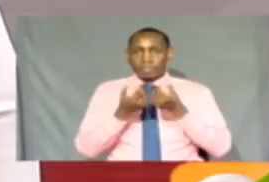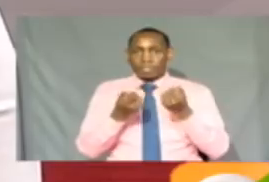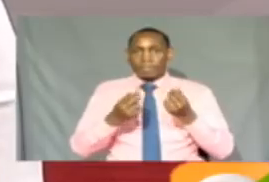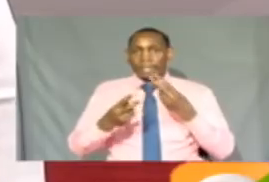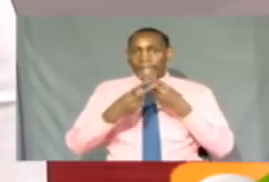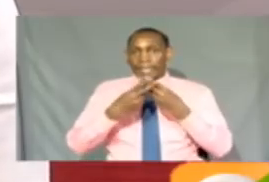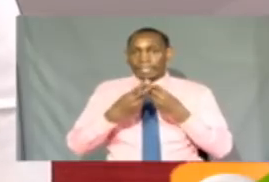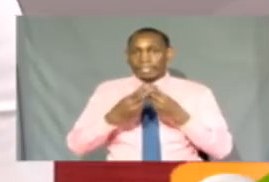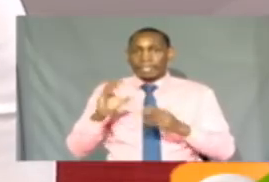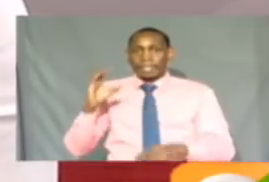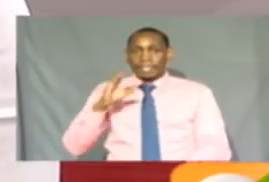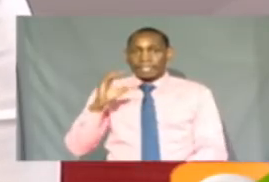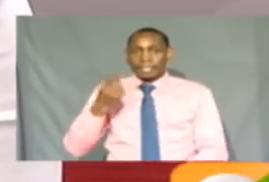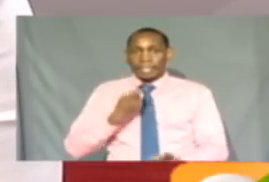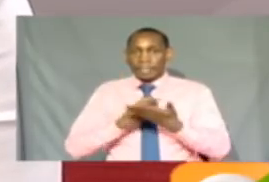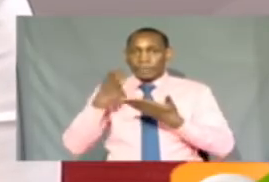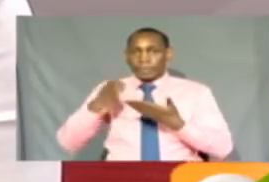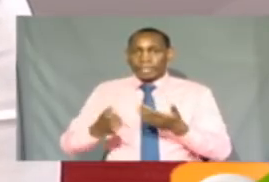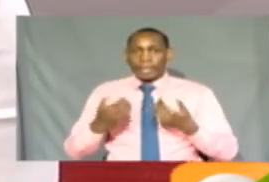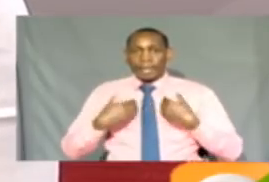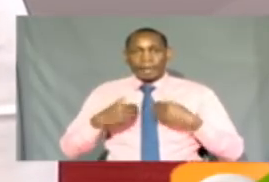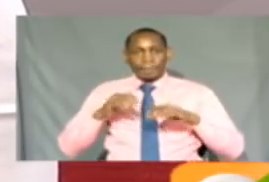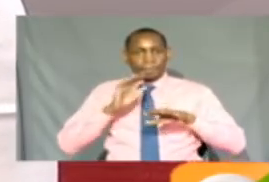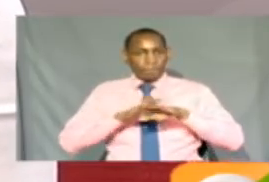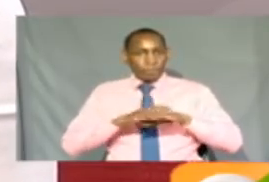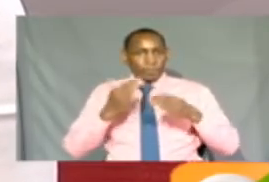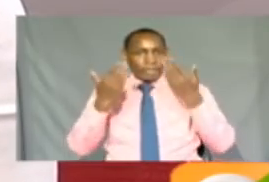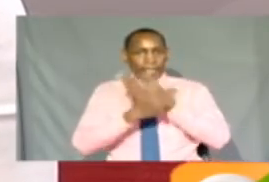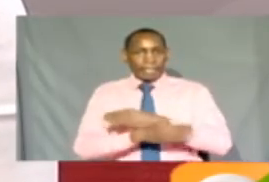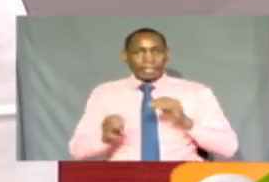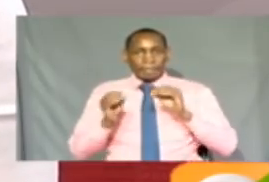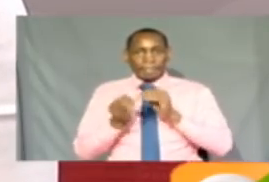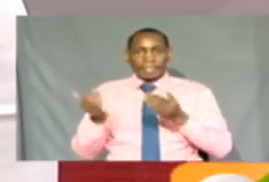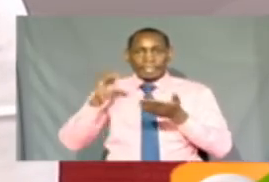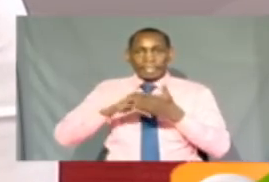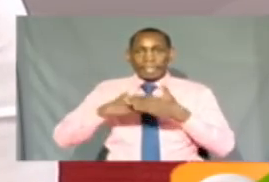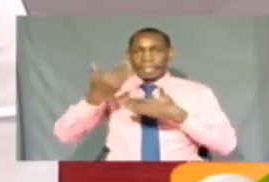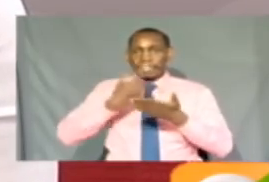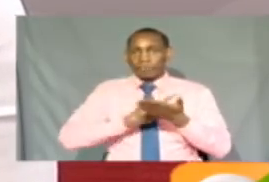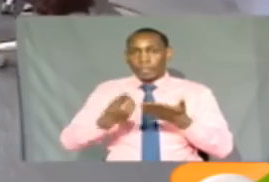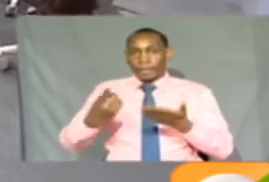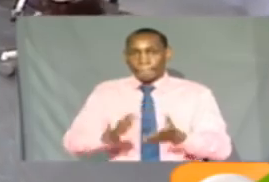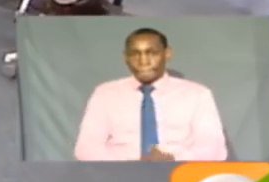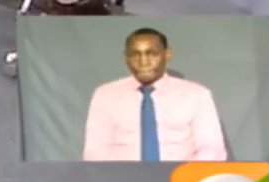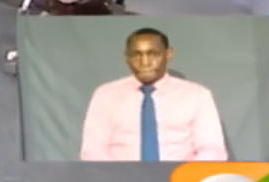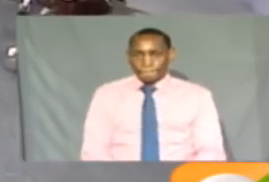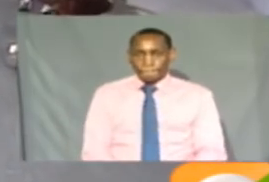#CitizenWeekend. Have a lovely night, and let's do this again next week.